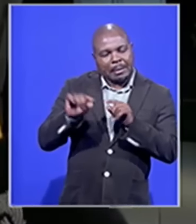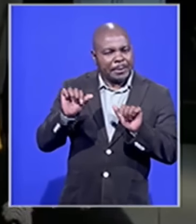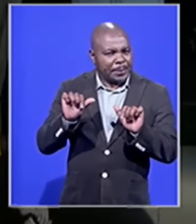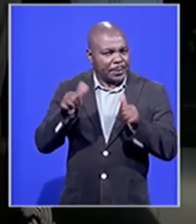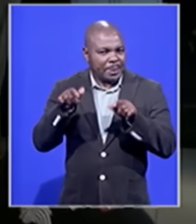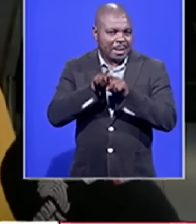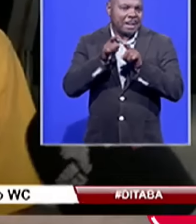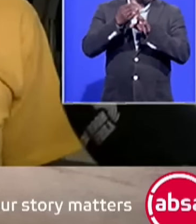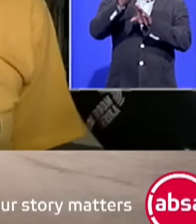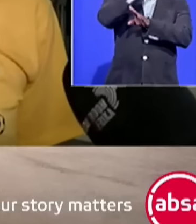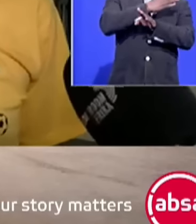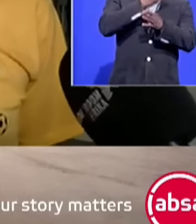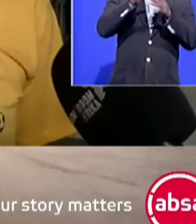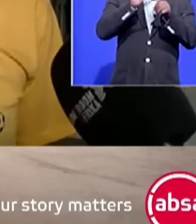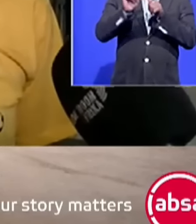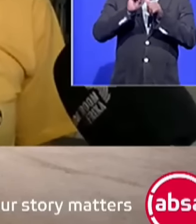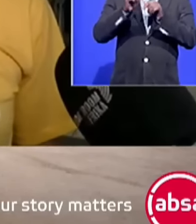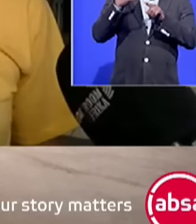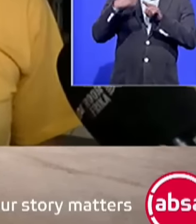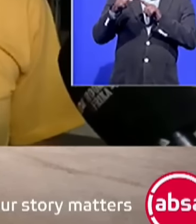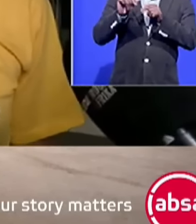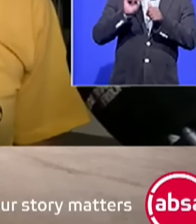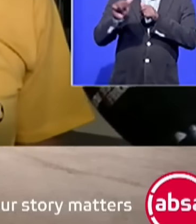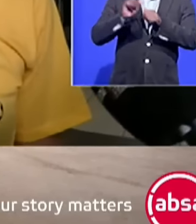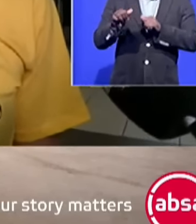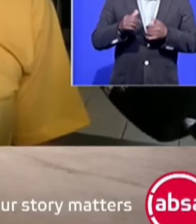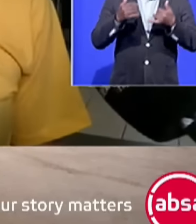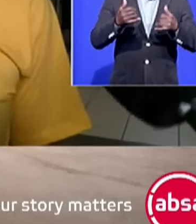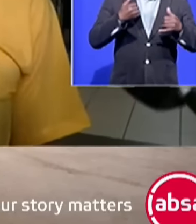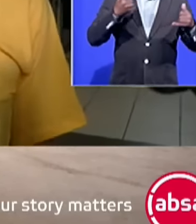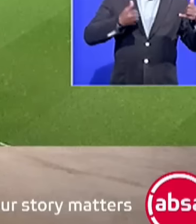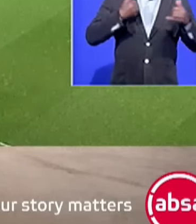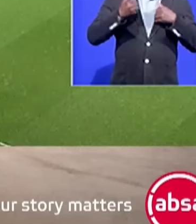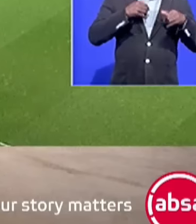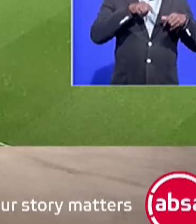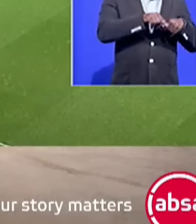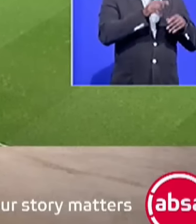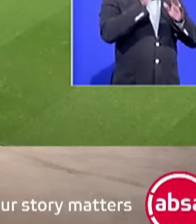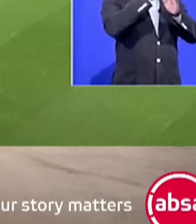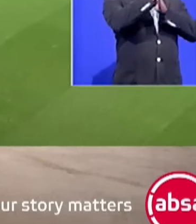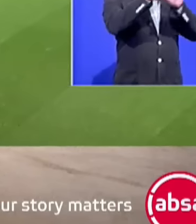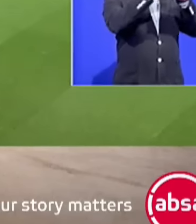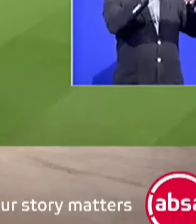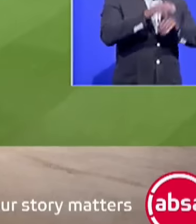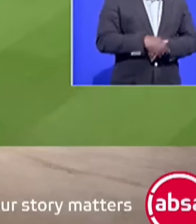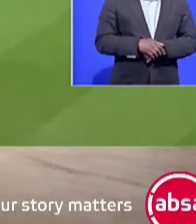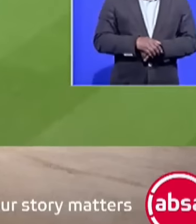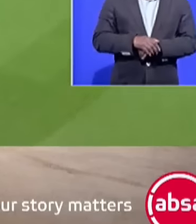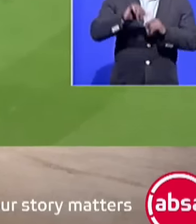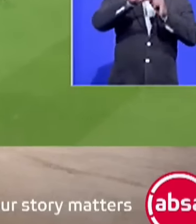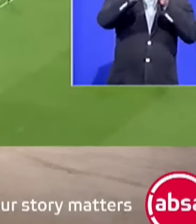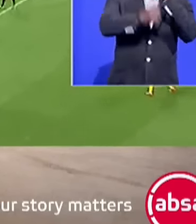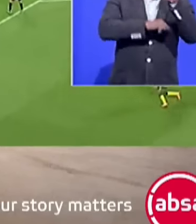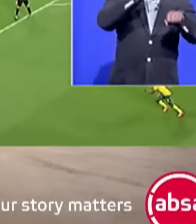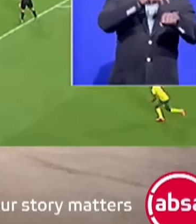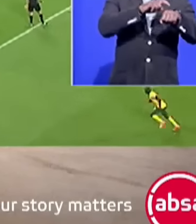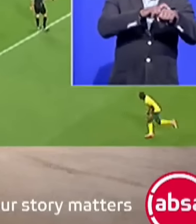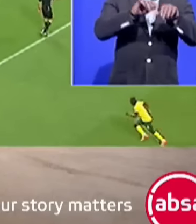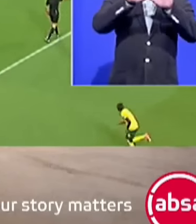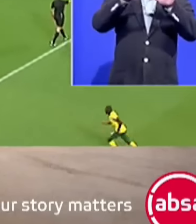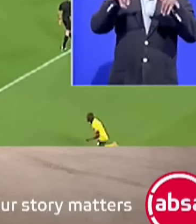last time, and maybe better. So now we enjoy the qualification. Le kgetlo la ho qetela ha ne Afrika Borwa e ne phunyeletsa tournamenteng ya